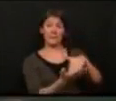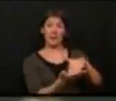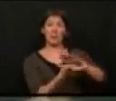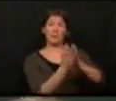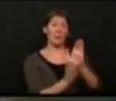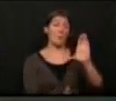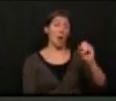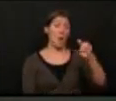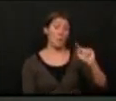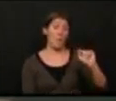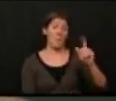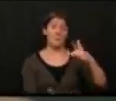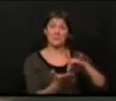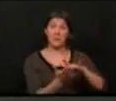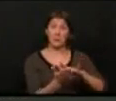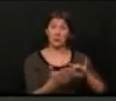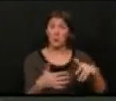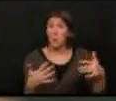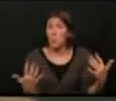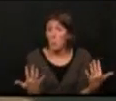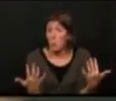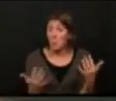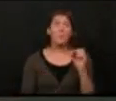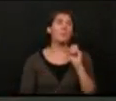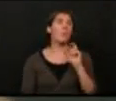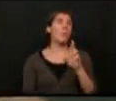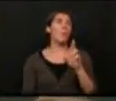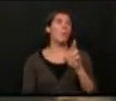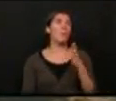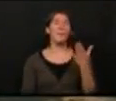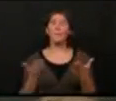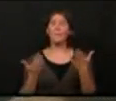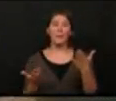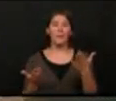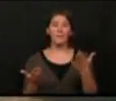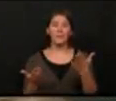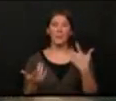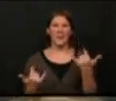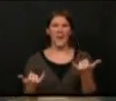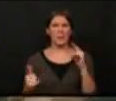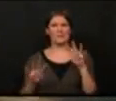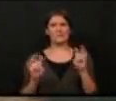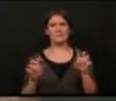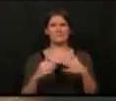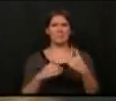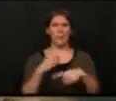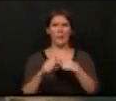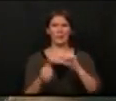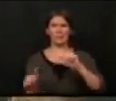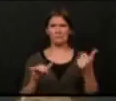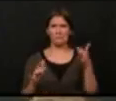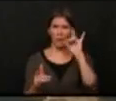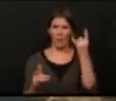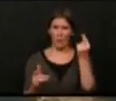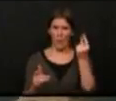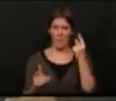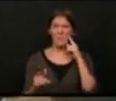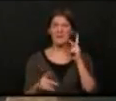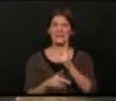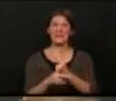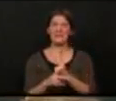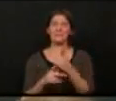compost center, or try staying with all the uncertainties of the next year or so, possibly staying with the